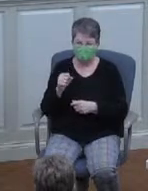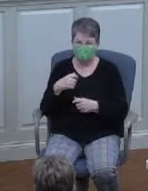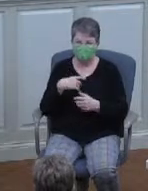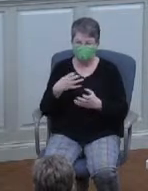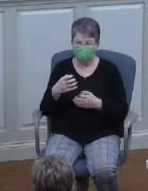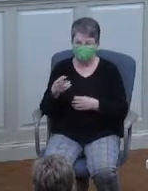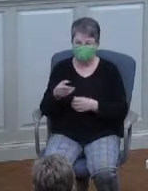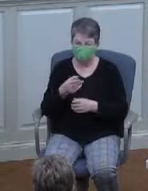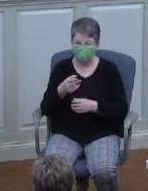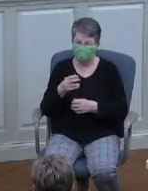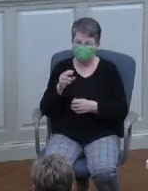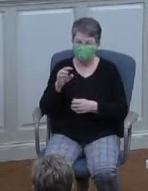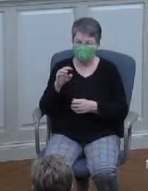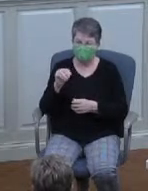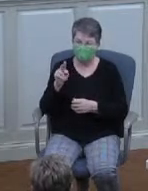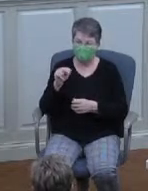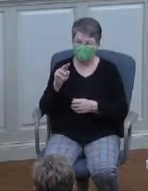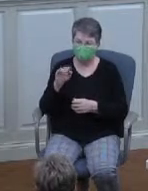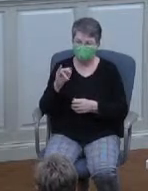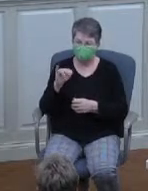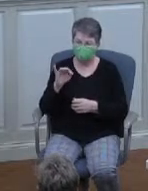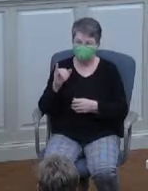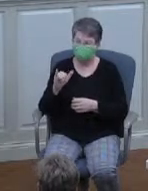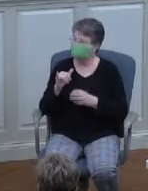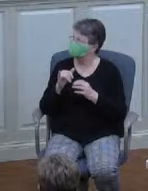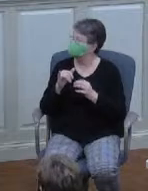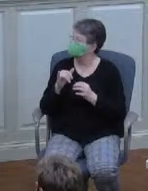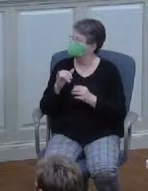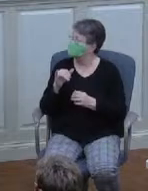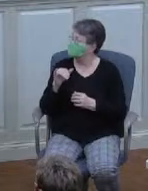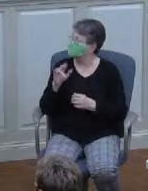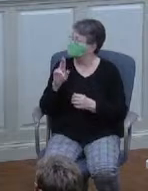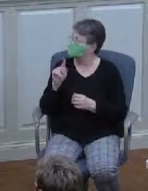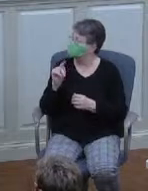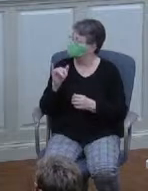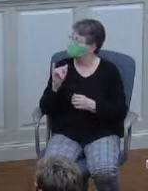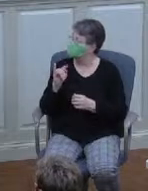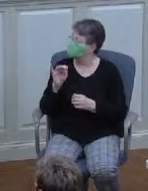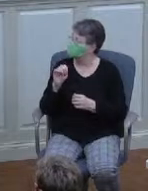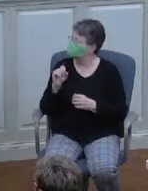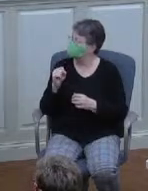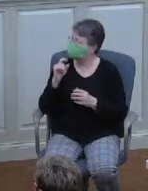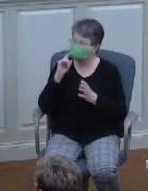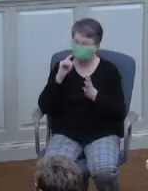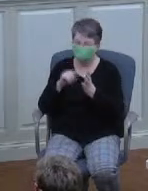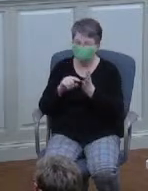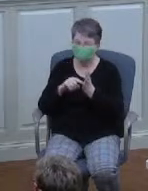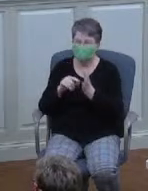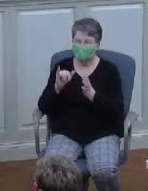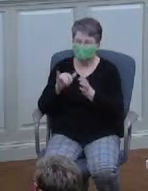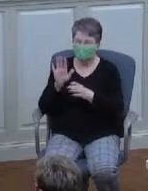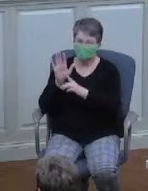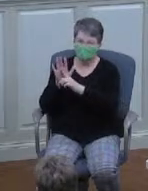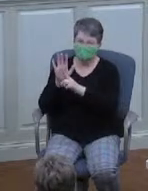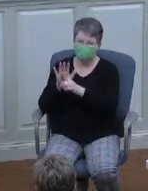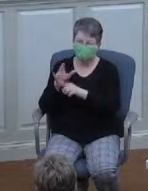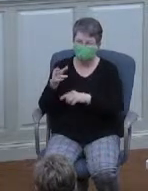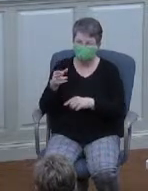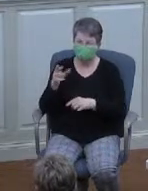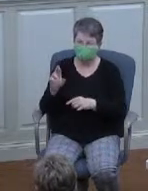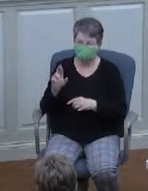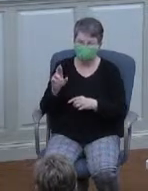municipal utilities inspector in the near future. This is just a draft. I sent this to HR in the past couple of days,